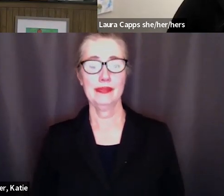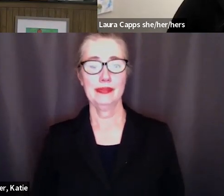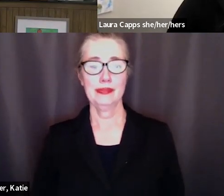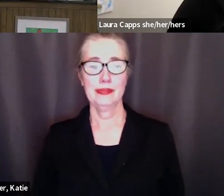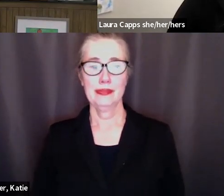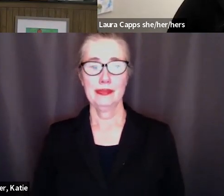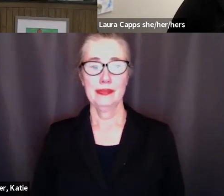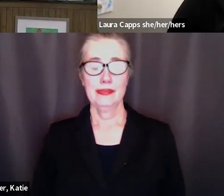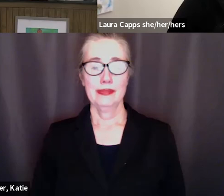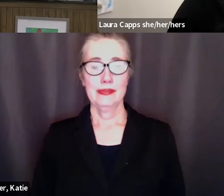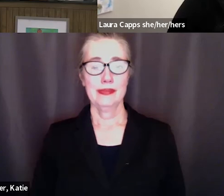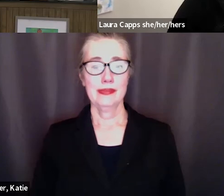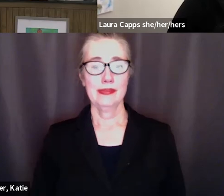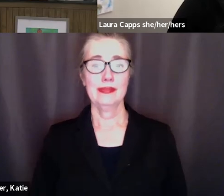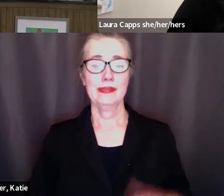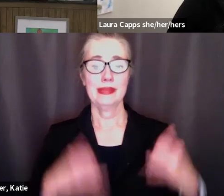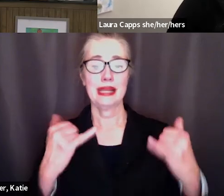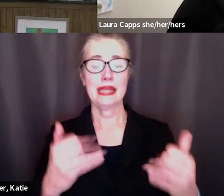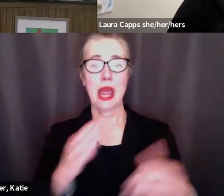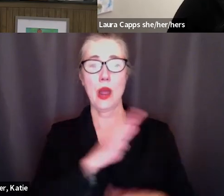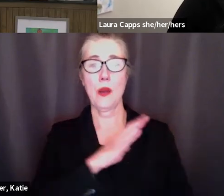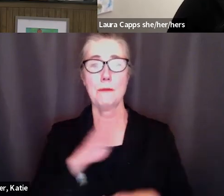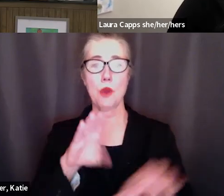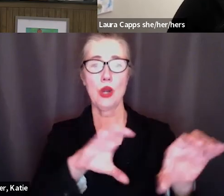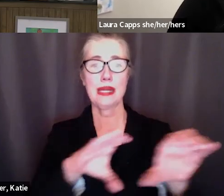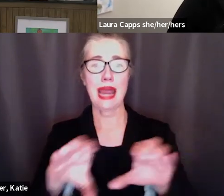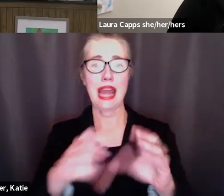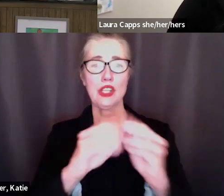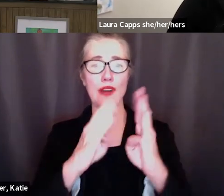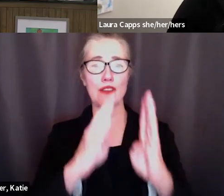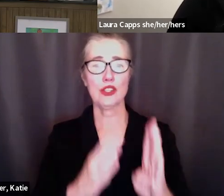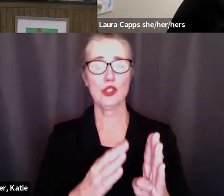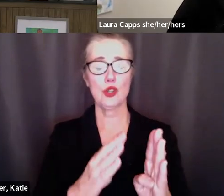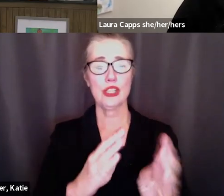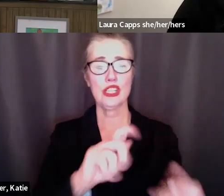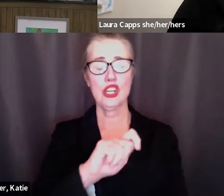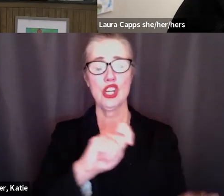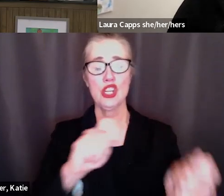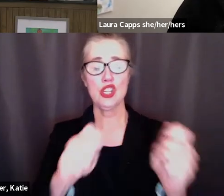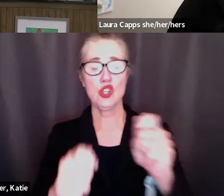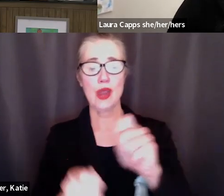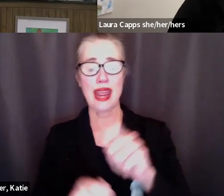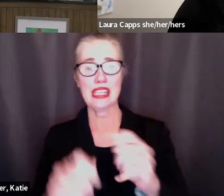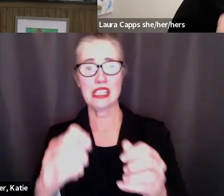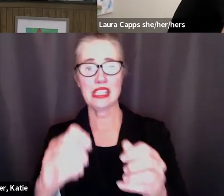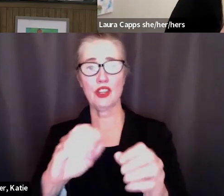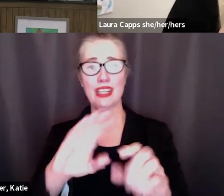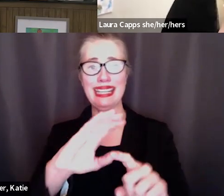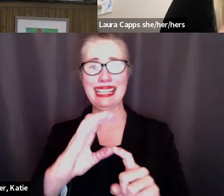okay now we'll go to board action on student transfer case 2021